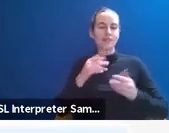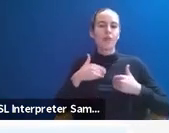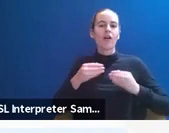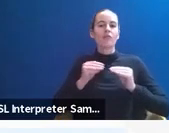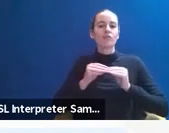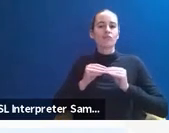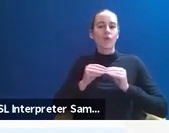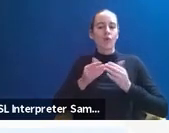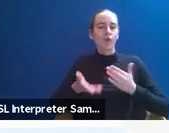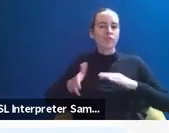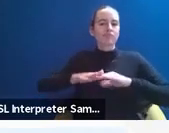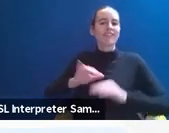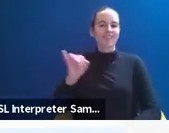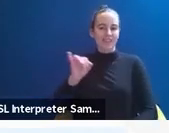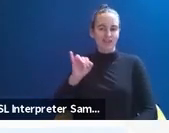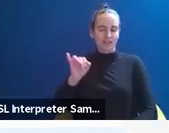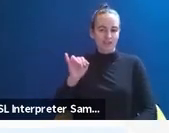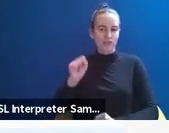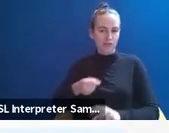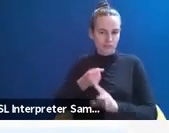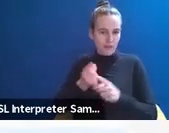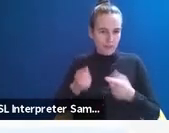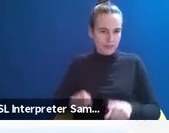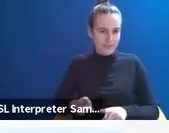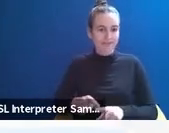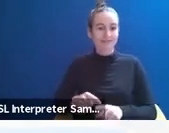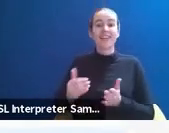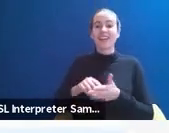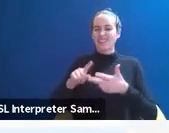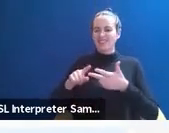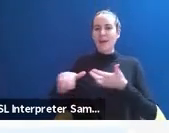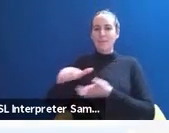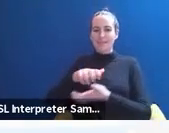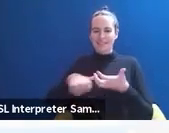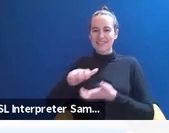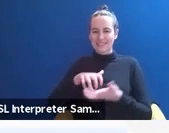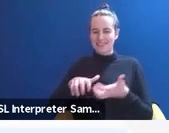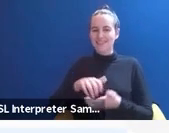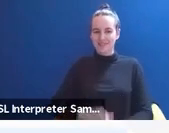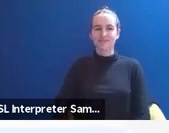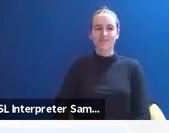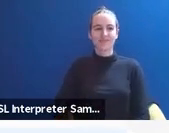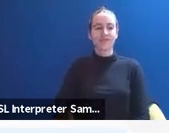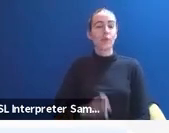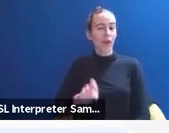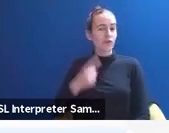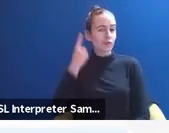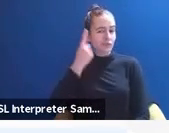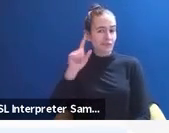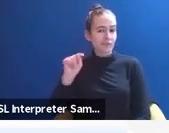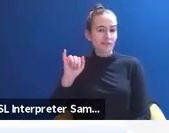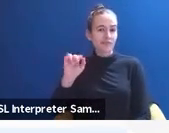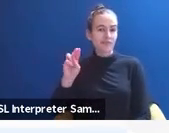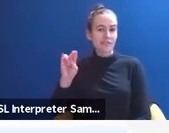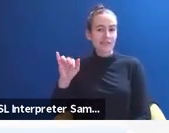infections. So we want to rule this out. Mixed hearing loss, as we heard, is a combination of these two things. We also need to consider tinnitus. Individuals